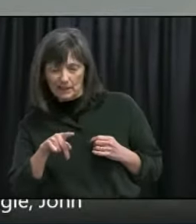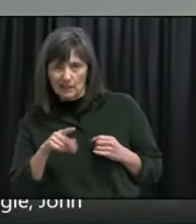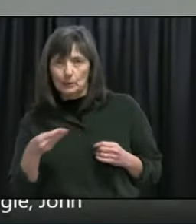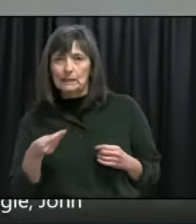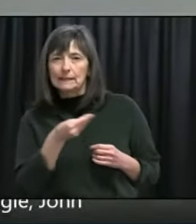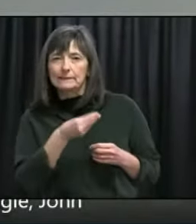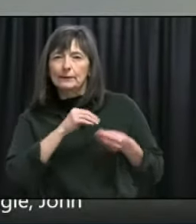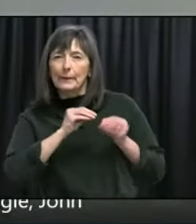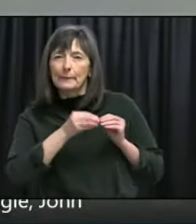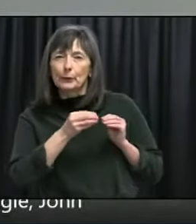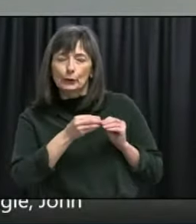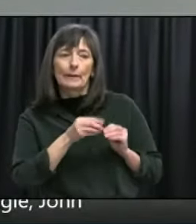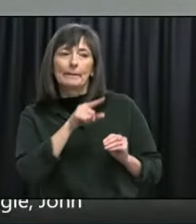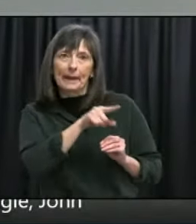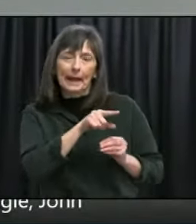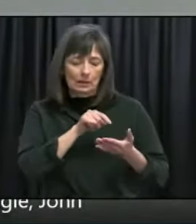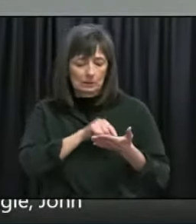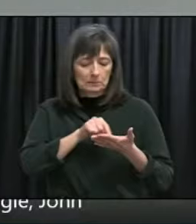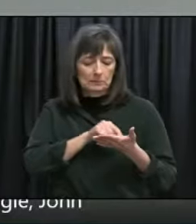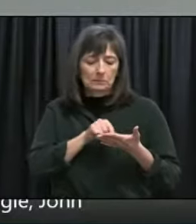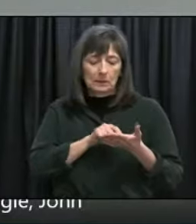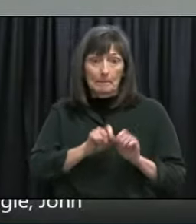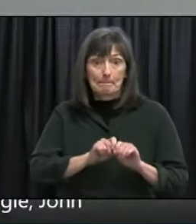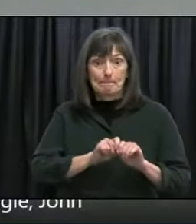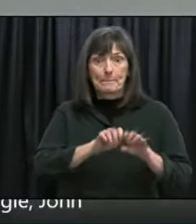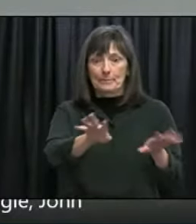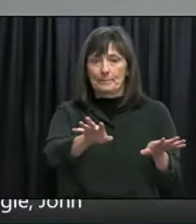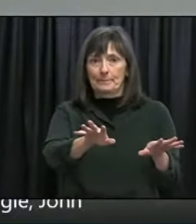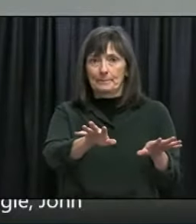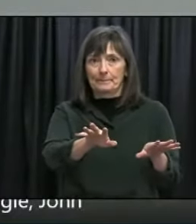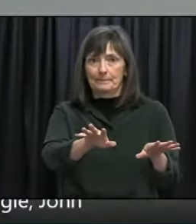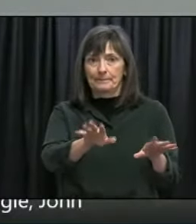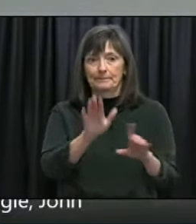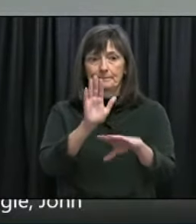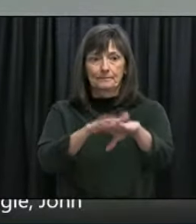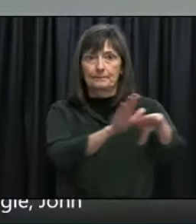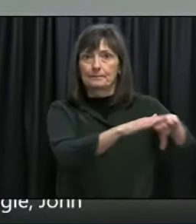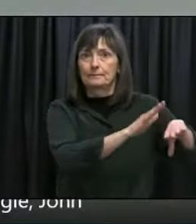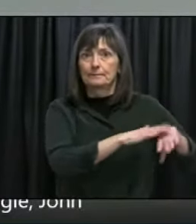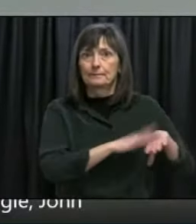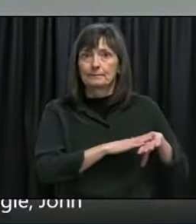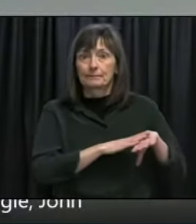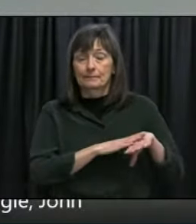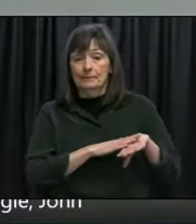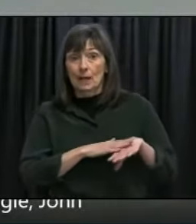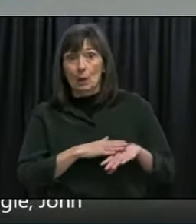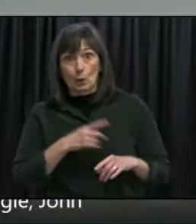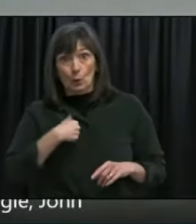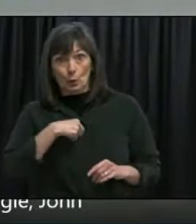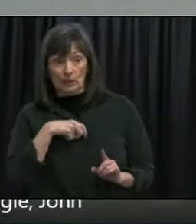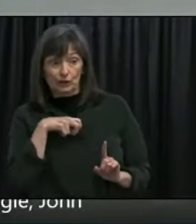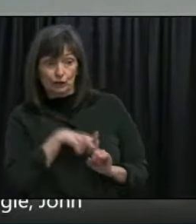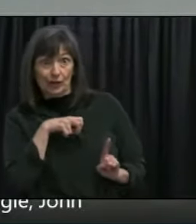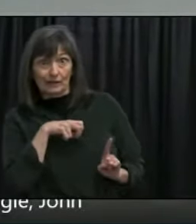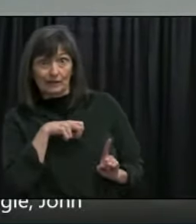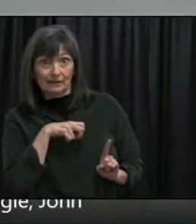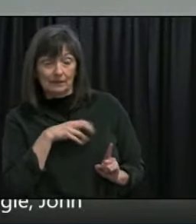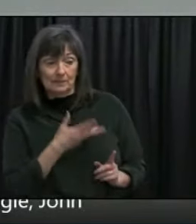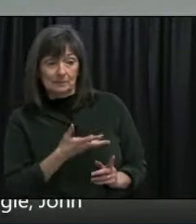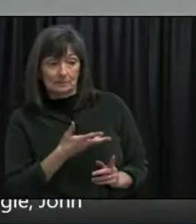a subject of discussion I don't have any updated figures since the last time I was asked this question but I can get them for